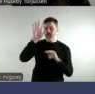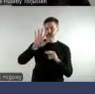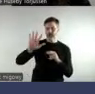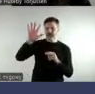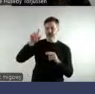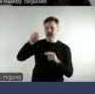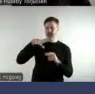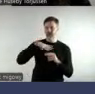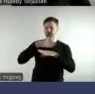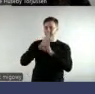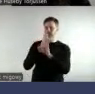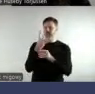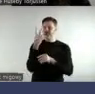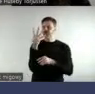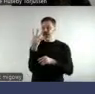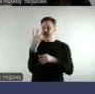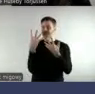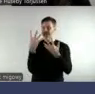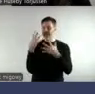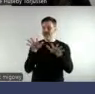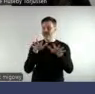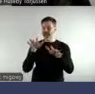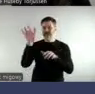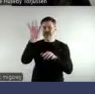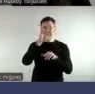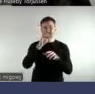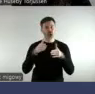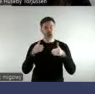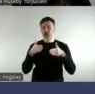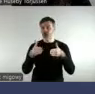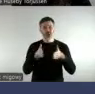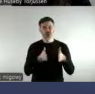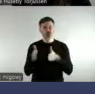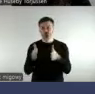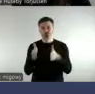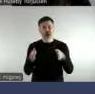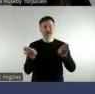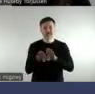they had no road connections between, then we were able to